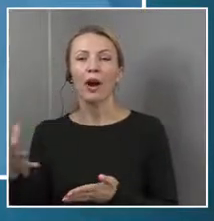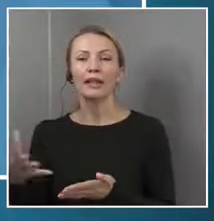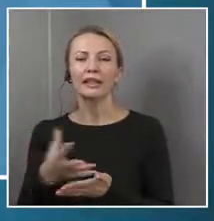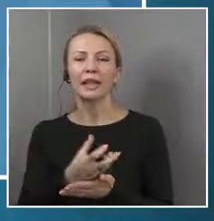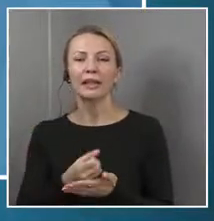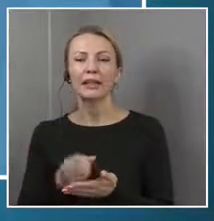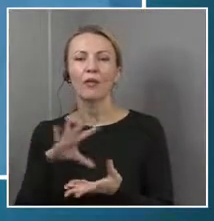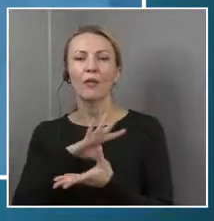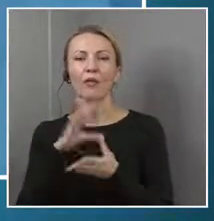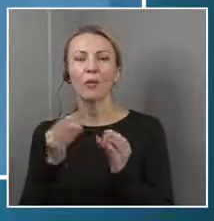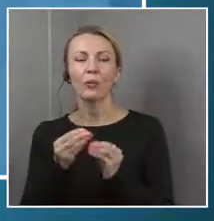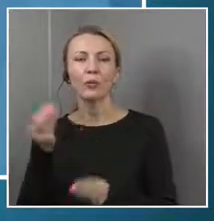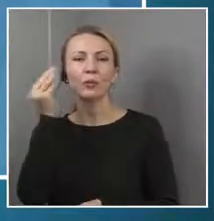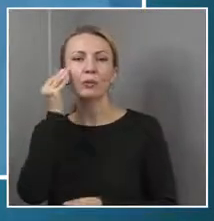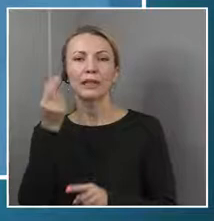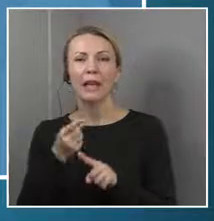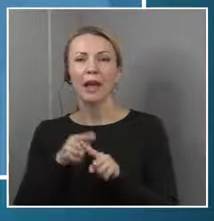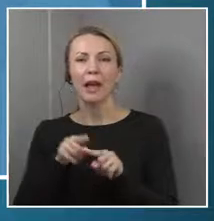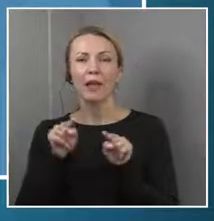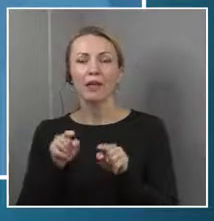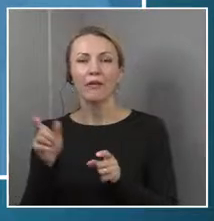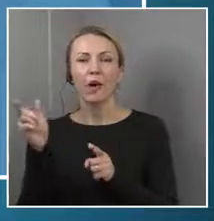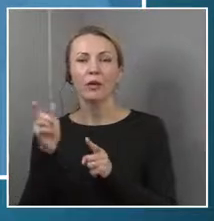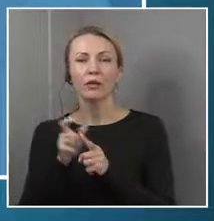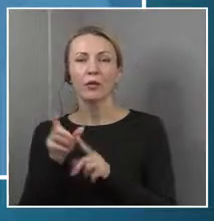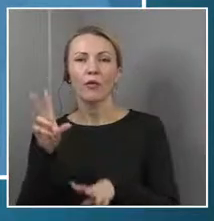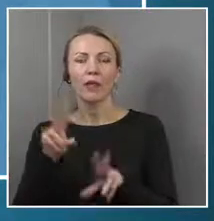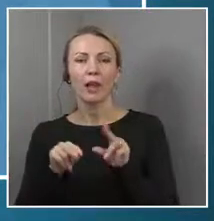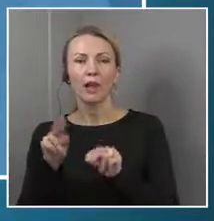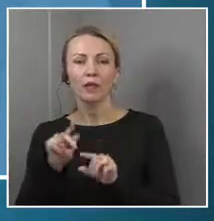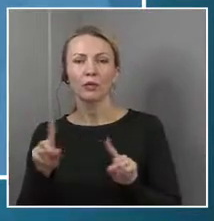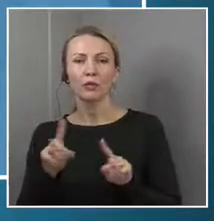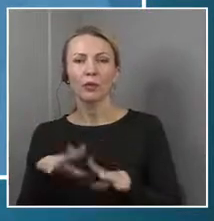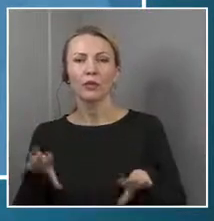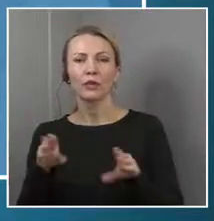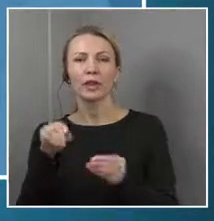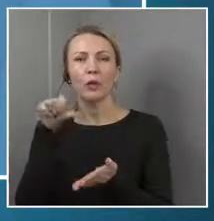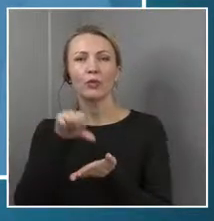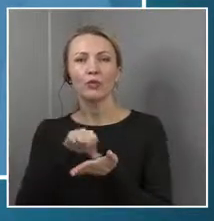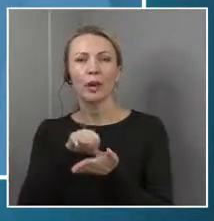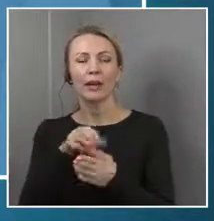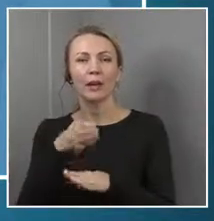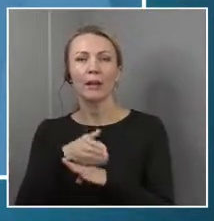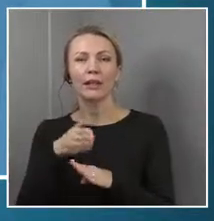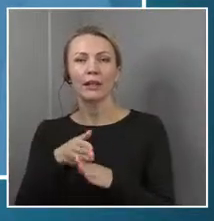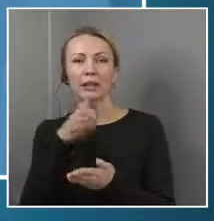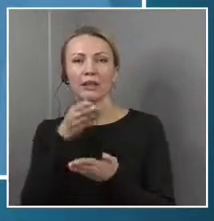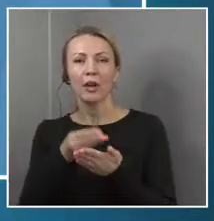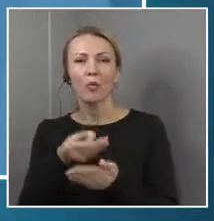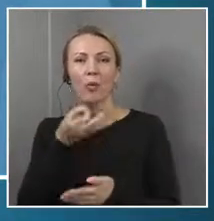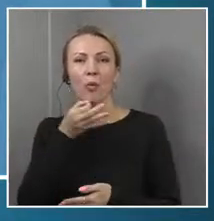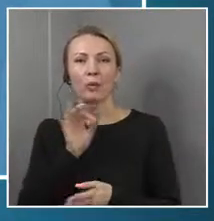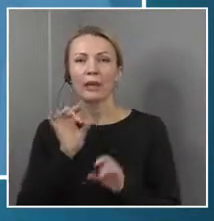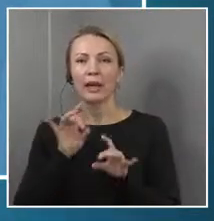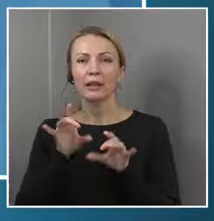We're talking about collections and collecting today in the most general term.